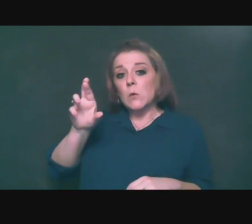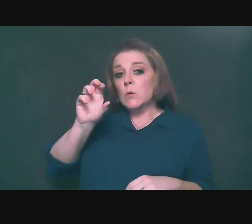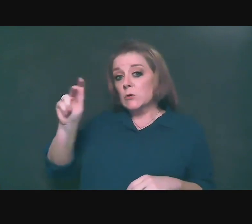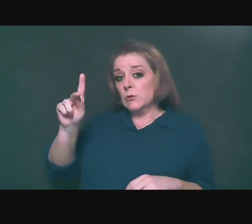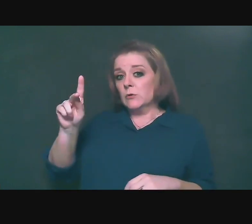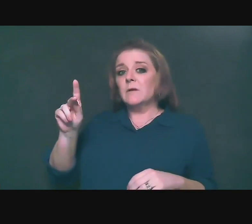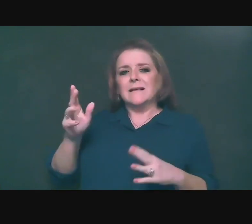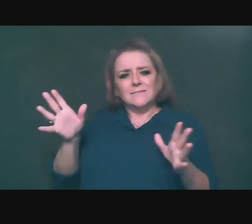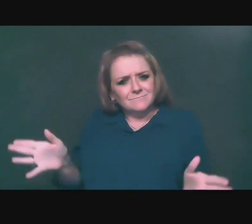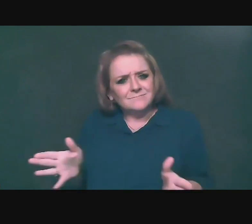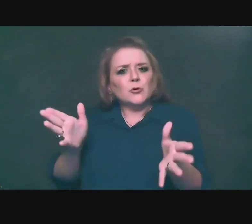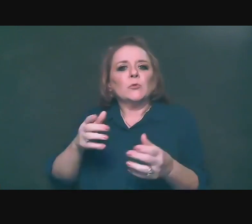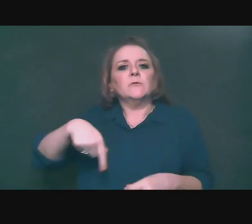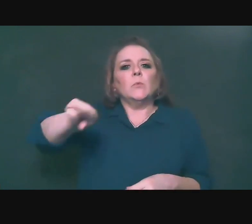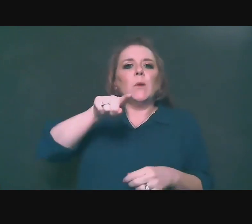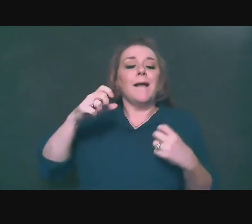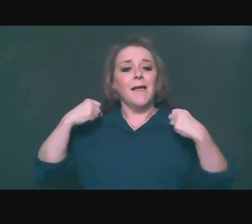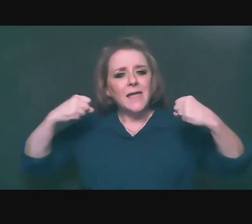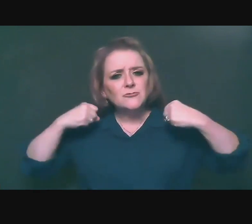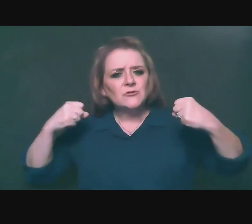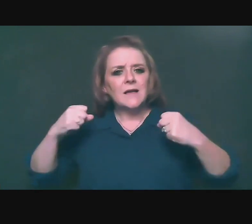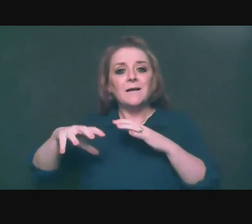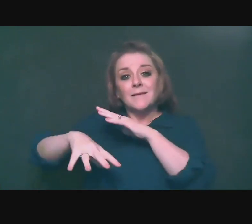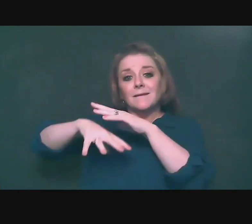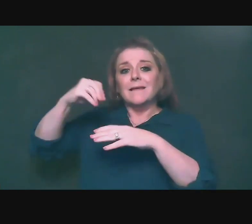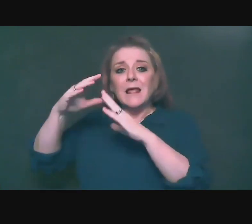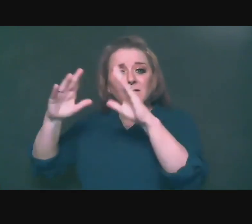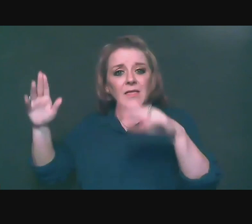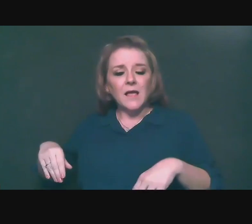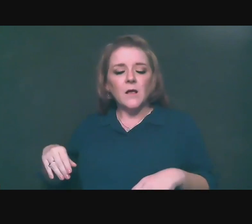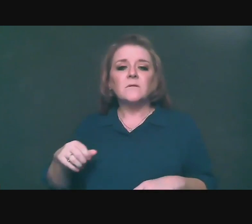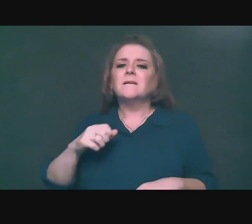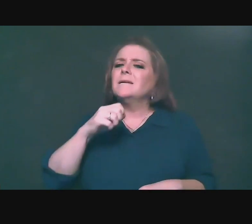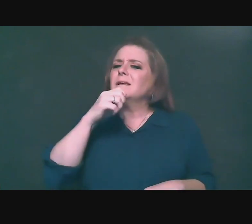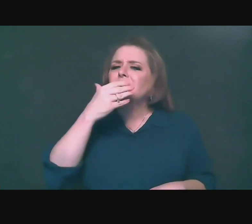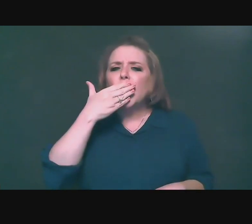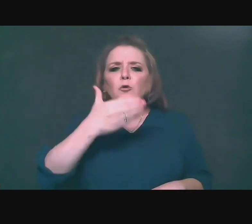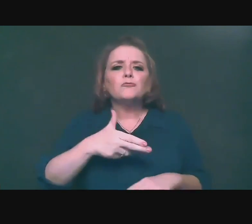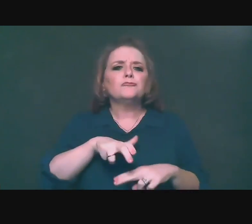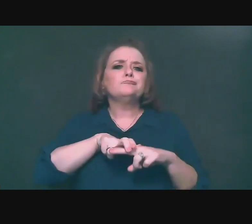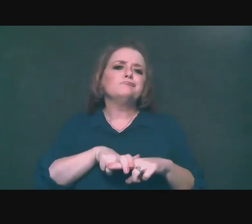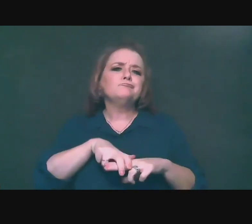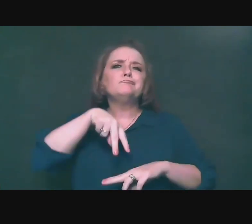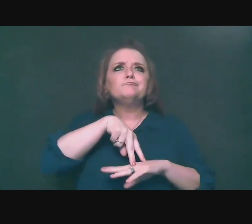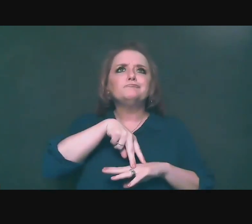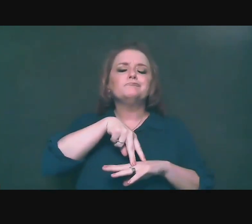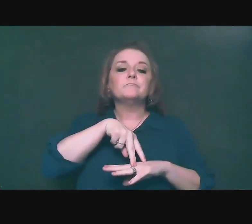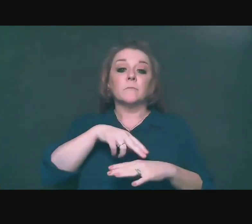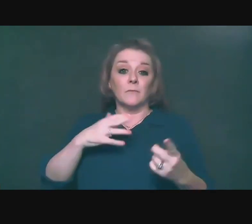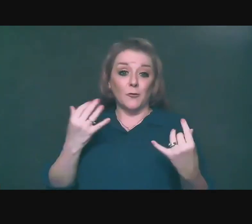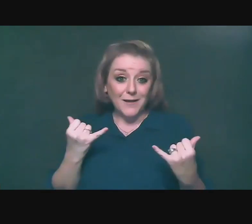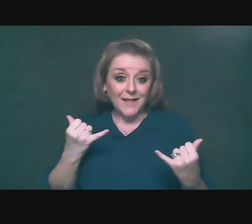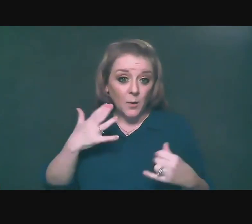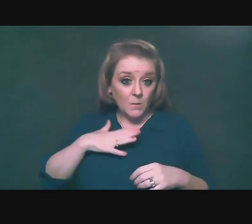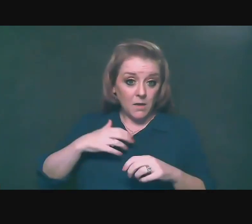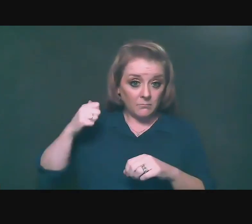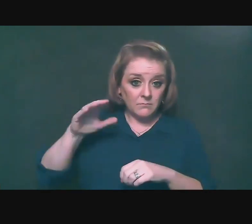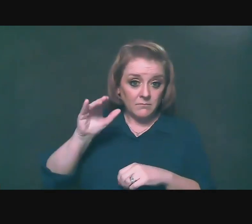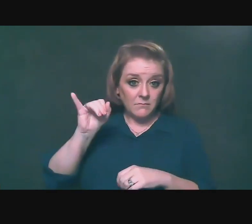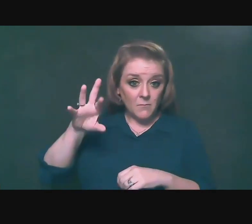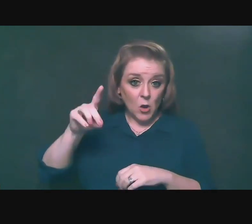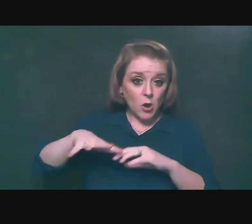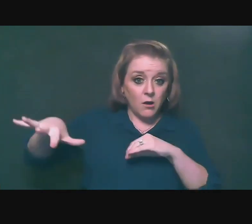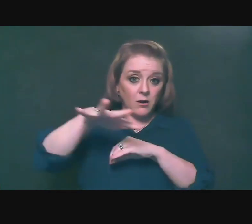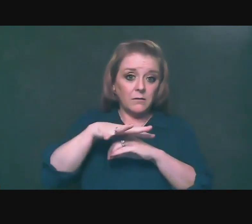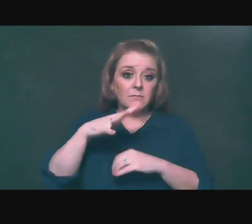house. It's not good to stay in all the time. My yard looks better than it's ever looked because I